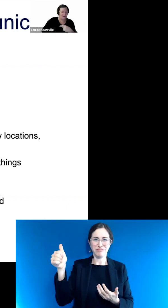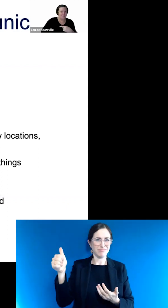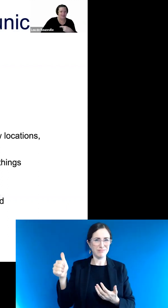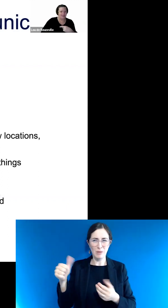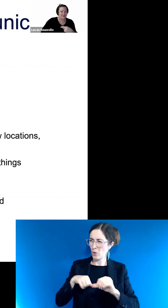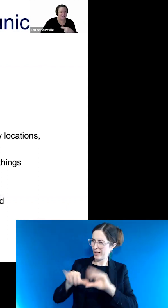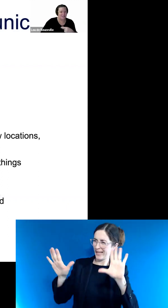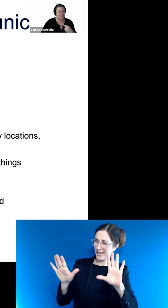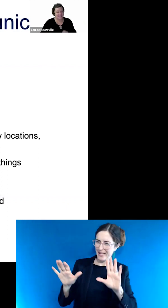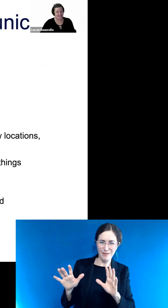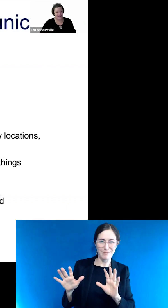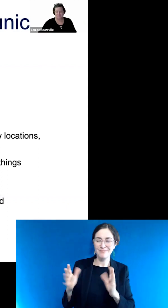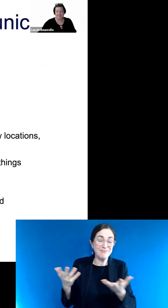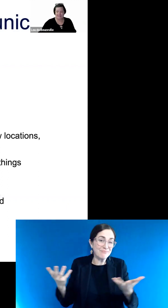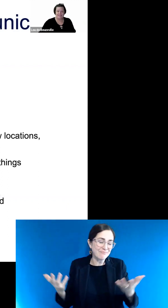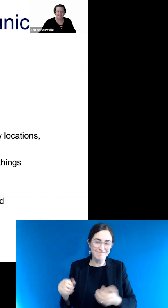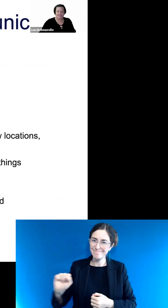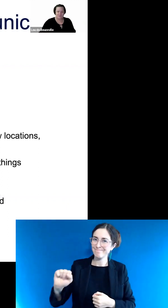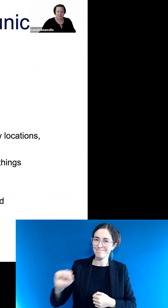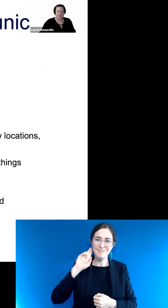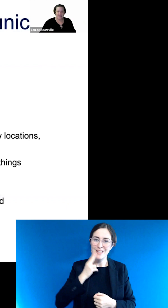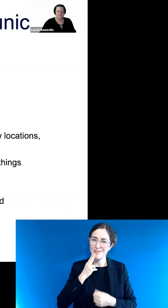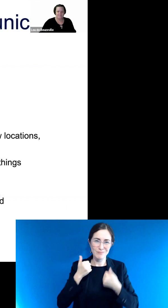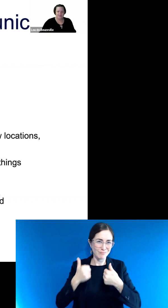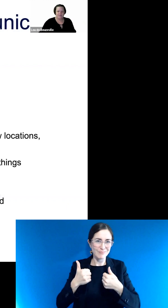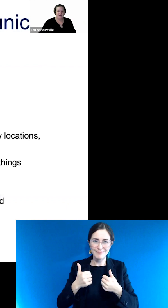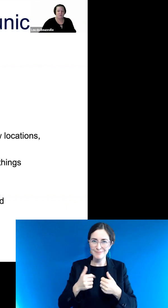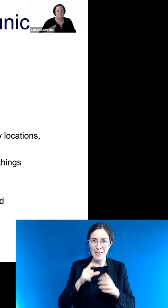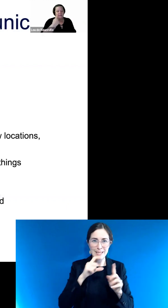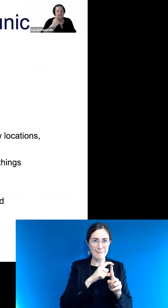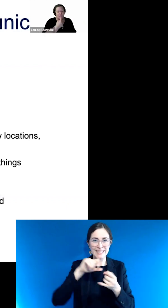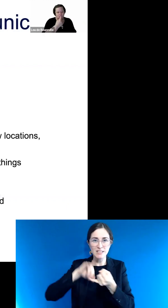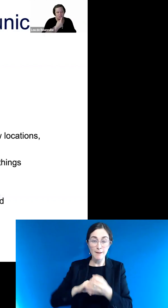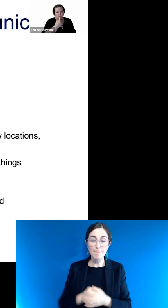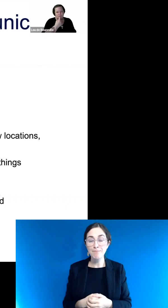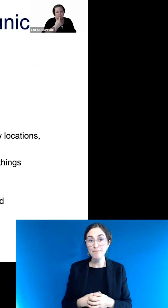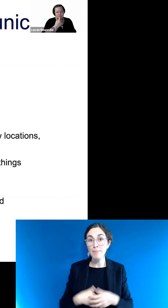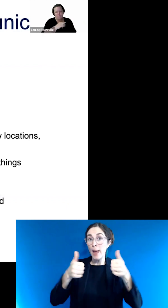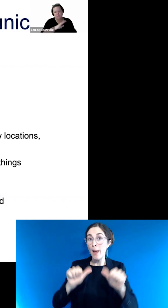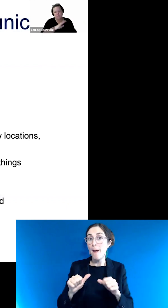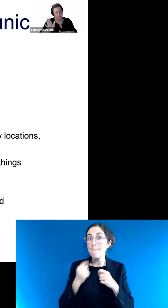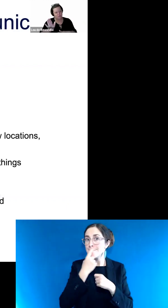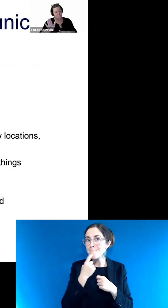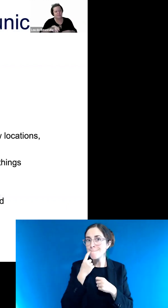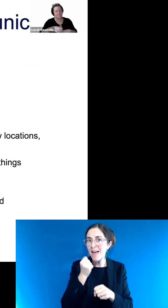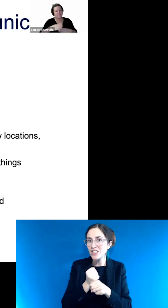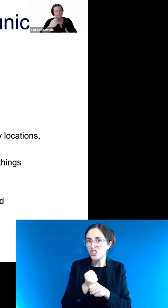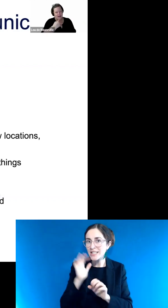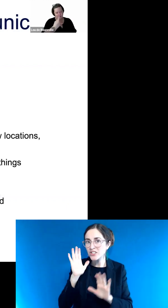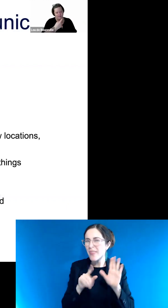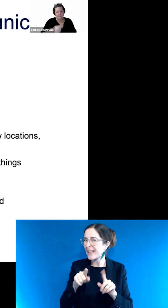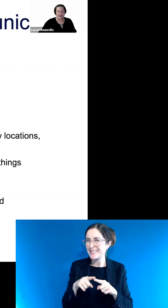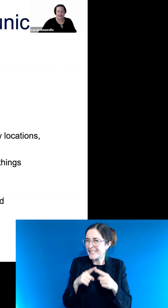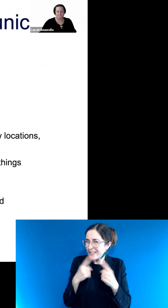like that's just so much clearer than I just did. Like it's really very hard. They'll use mouth gestures, which I won't go into, but it's different